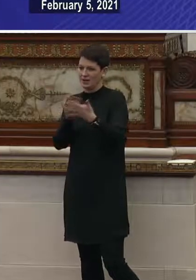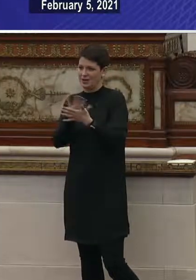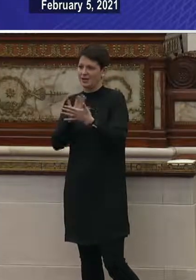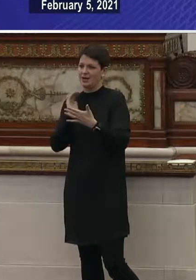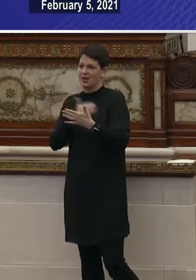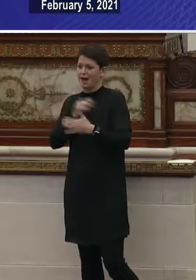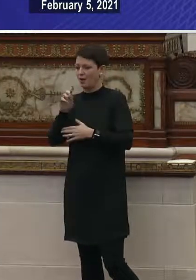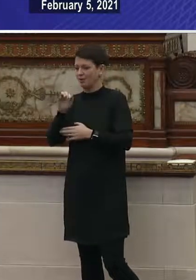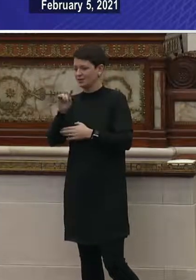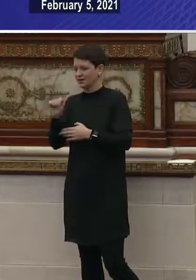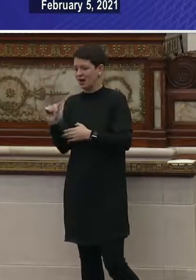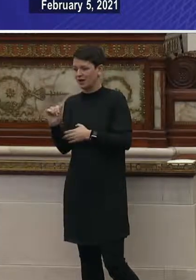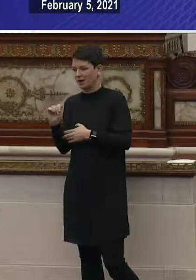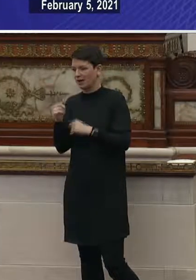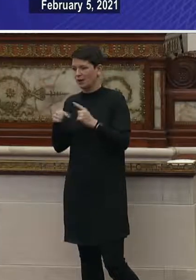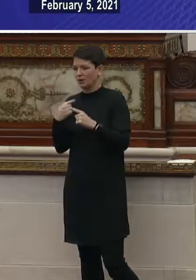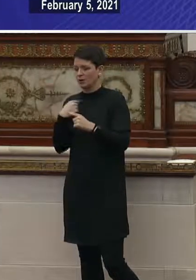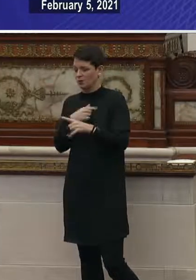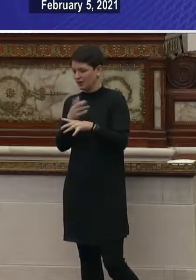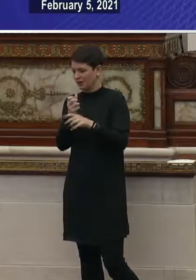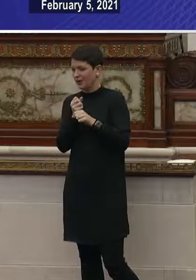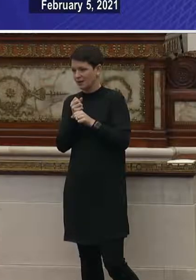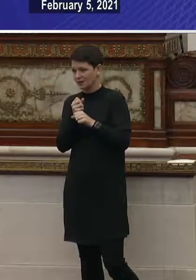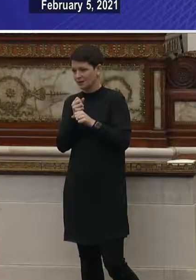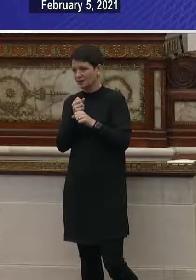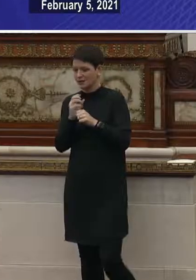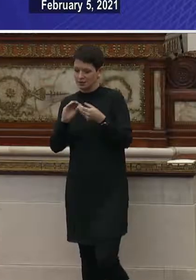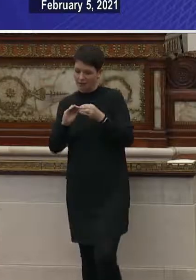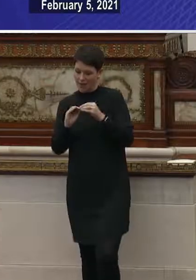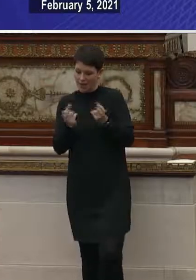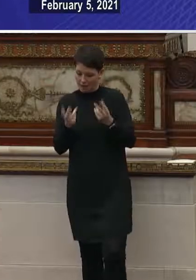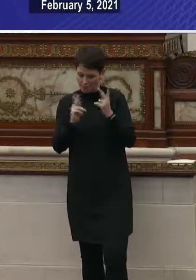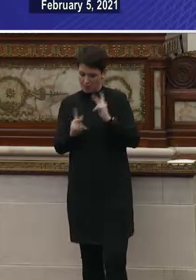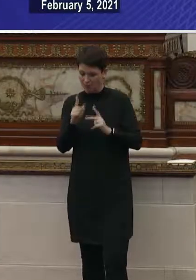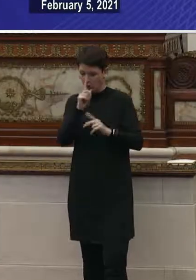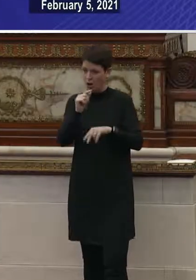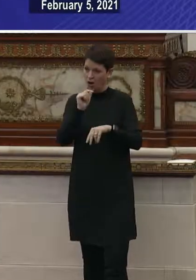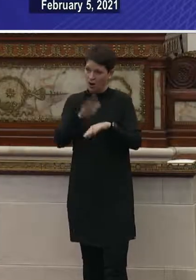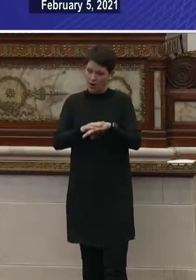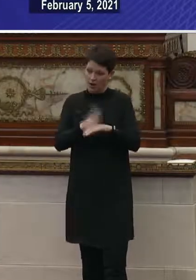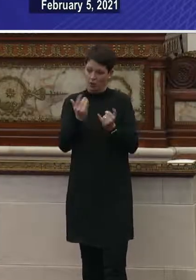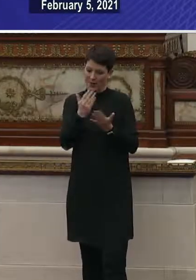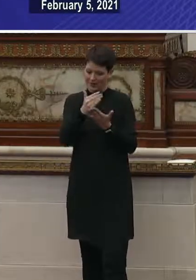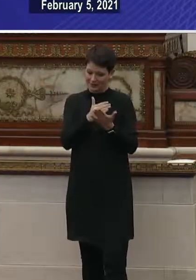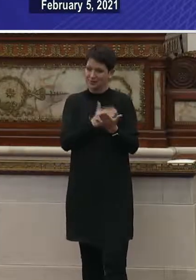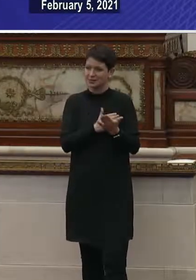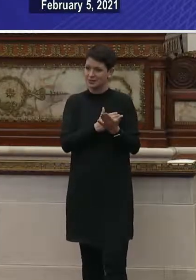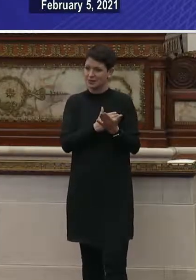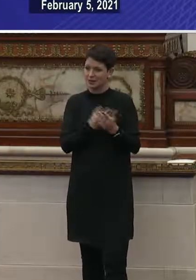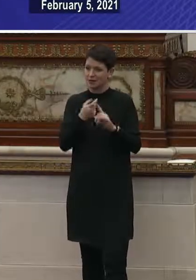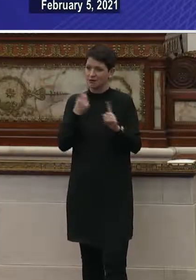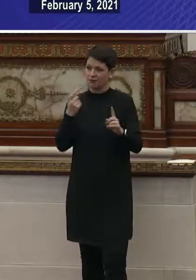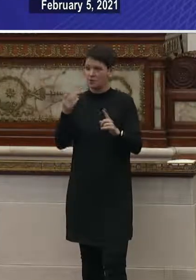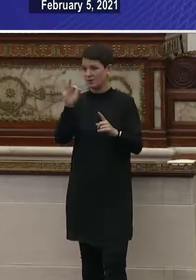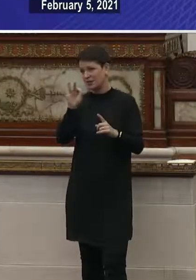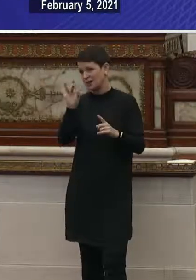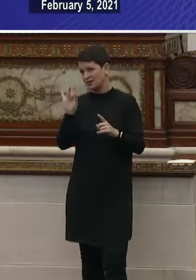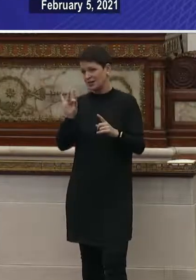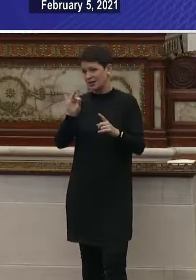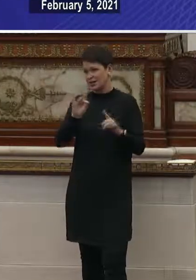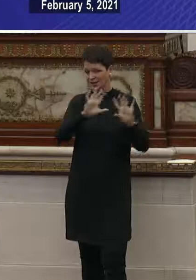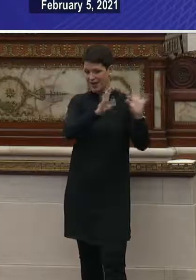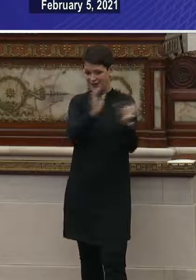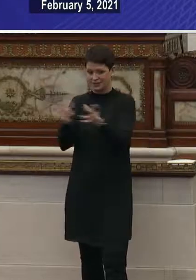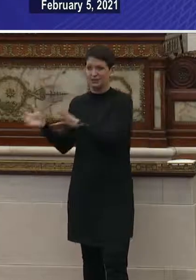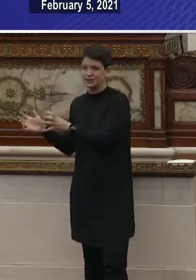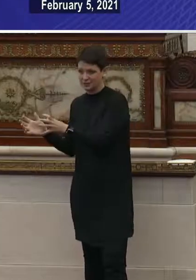our data when we get the number of people who are on waiting lists from these 98